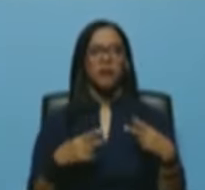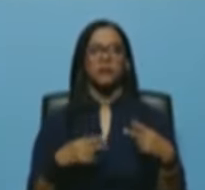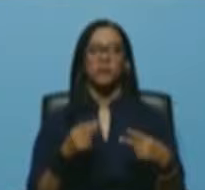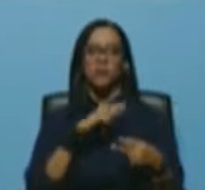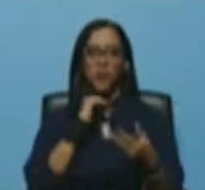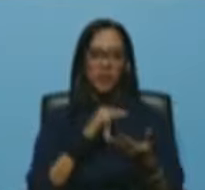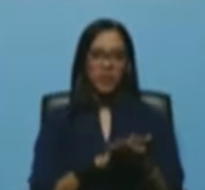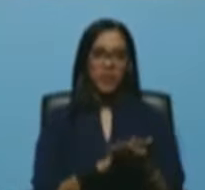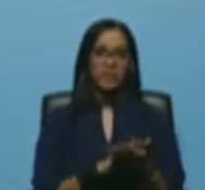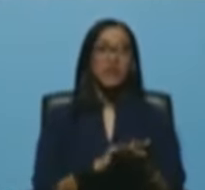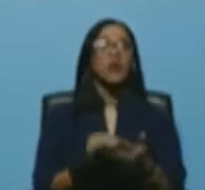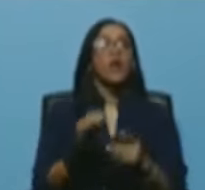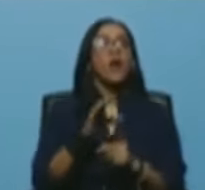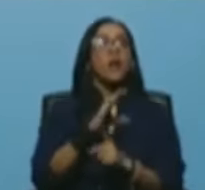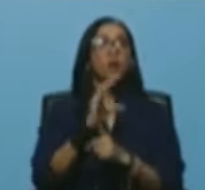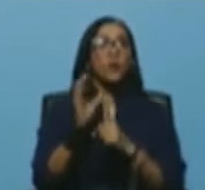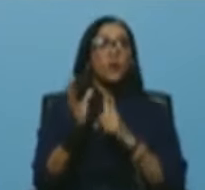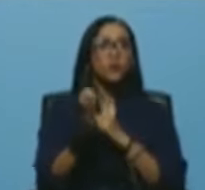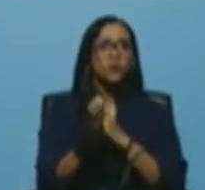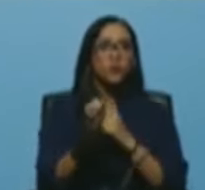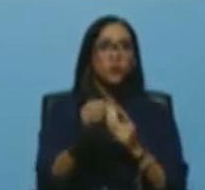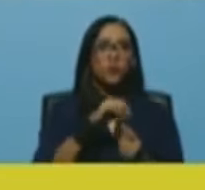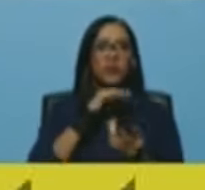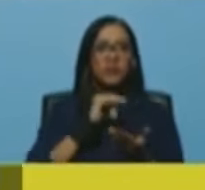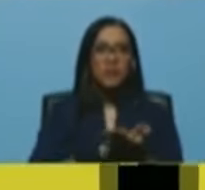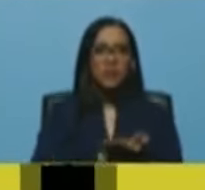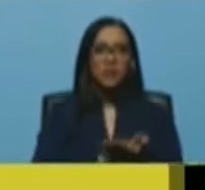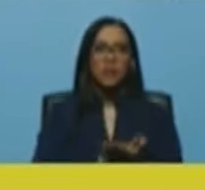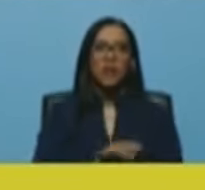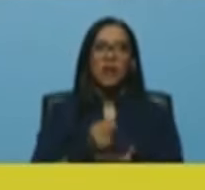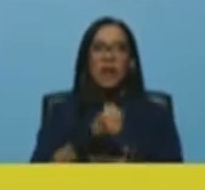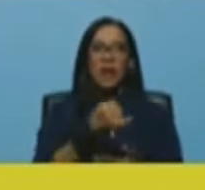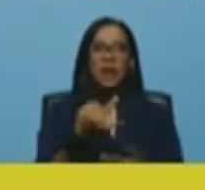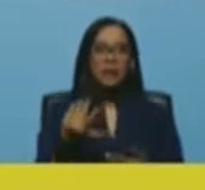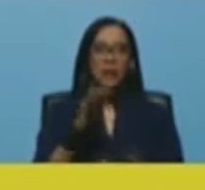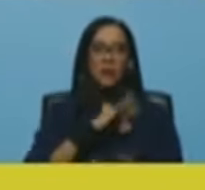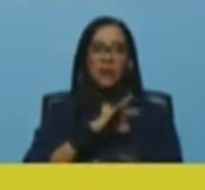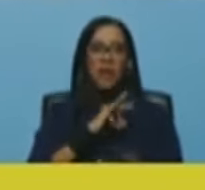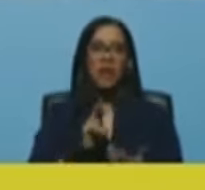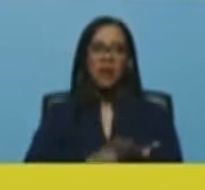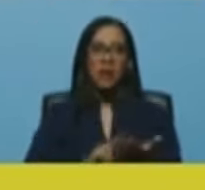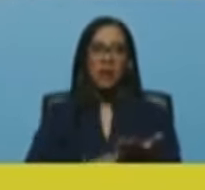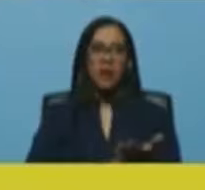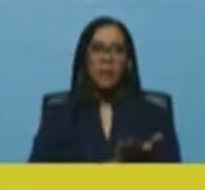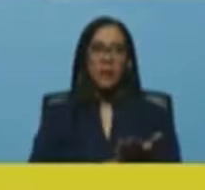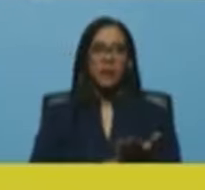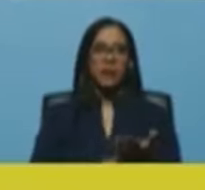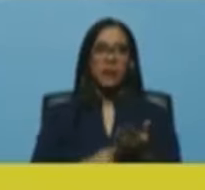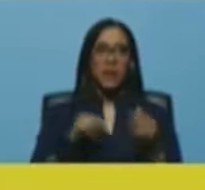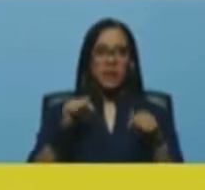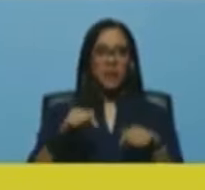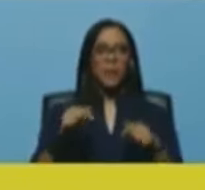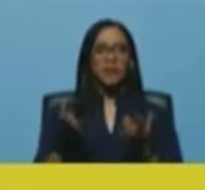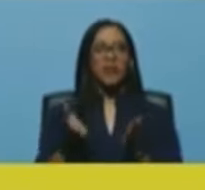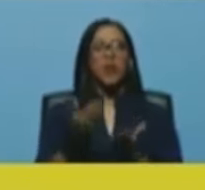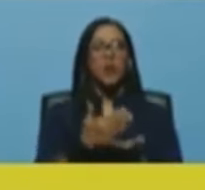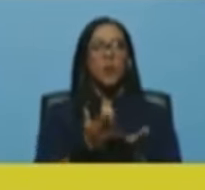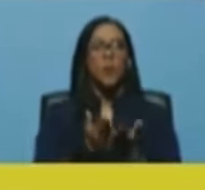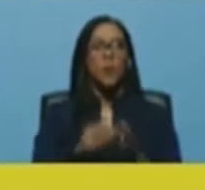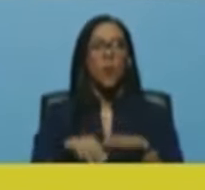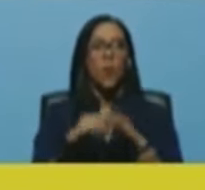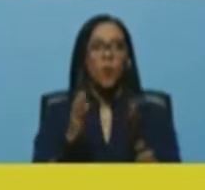damage was not the human life sacrificed, but the culture that was